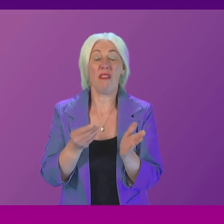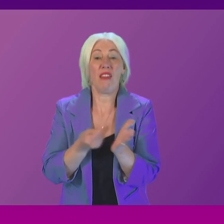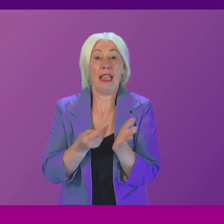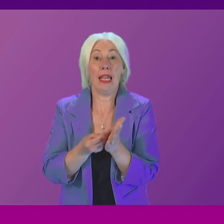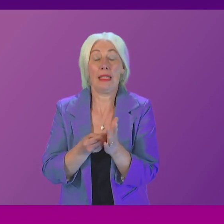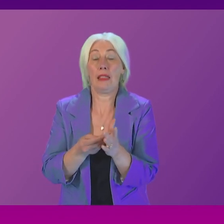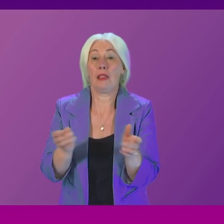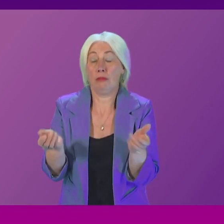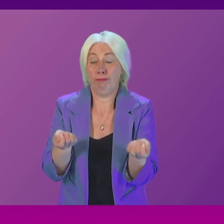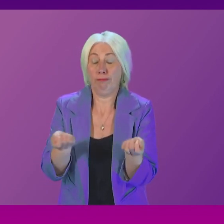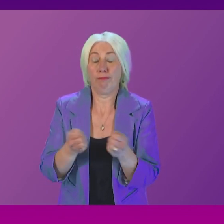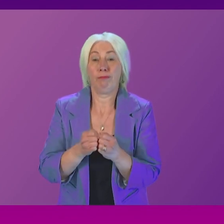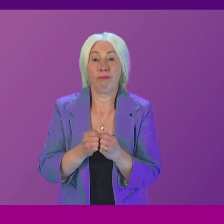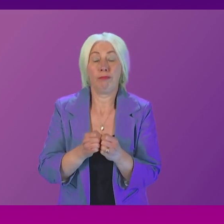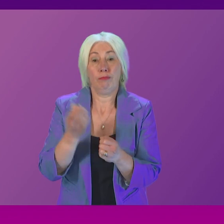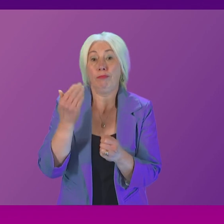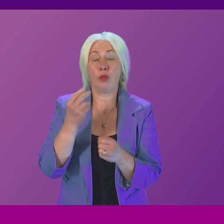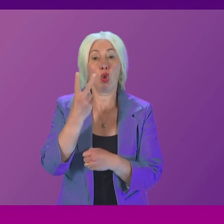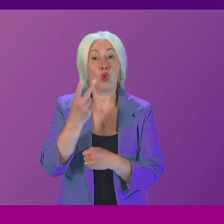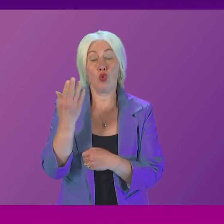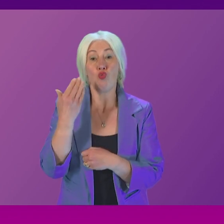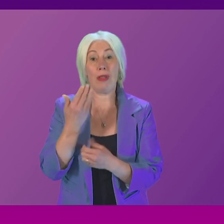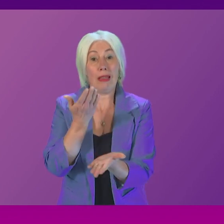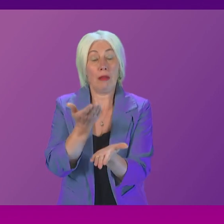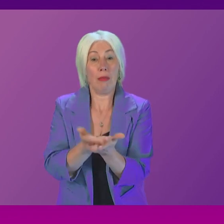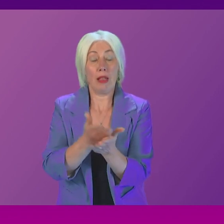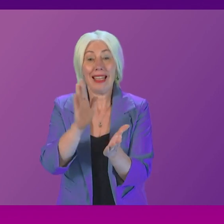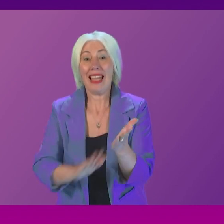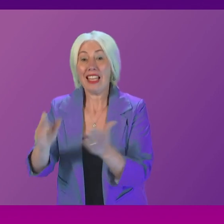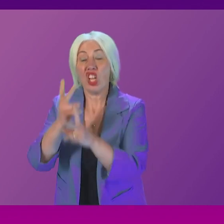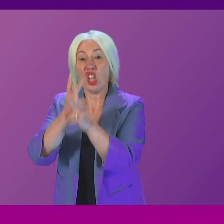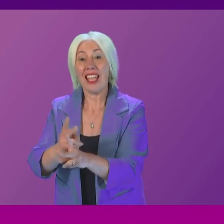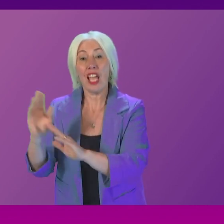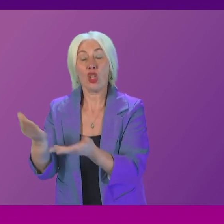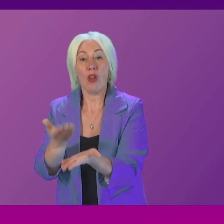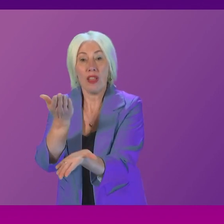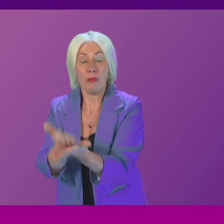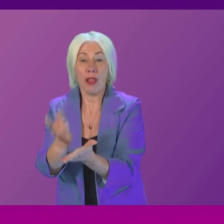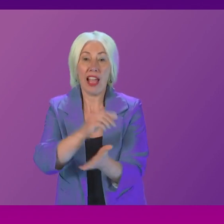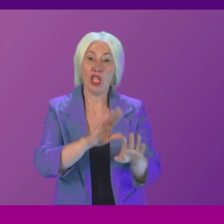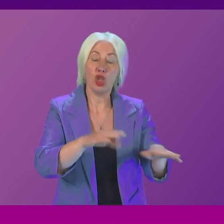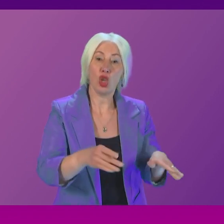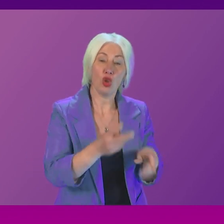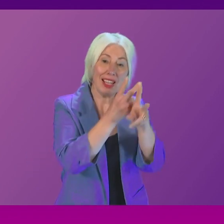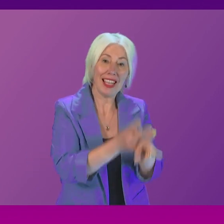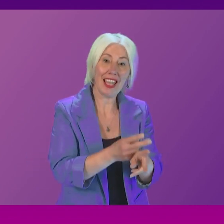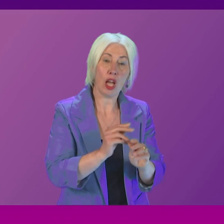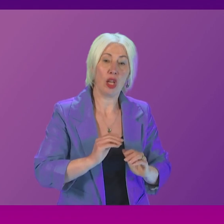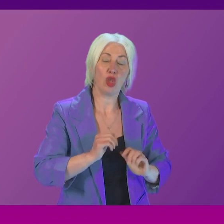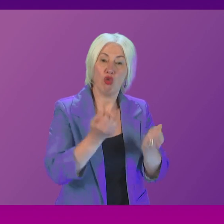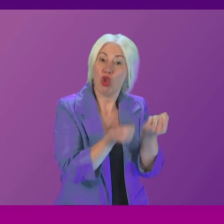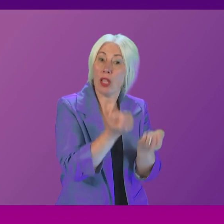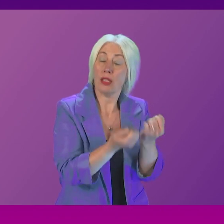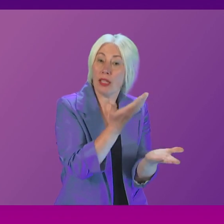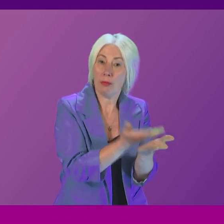much. First Minister, we've had two recent bills, specifically the National Care Service Bill and the Children Care and Justice Bill, where